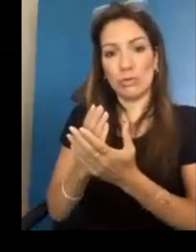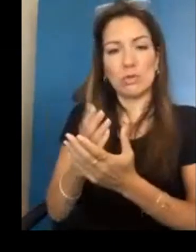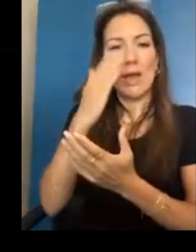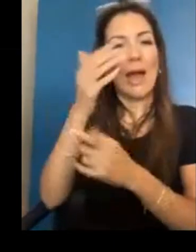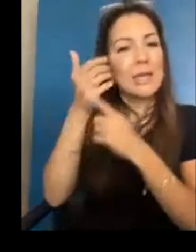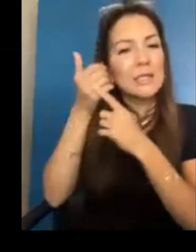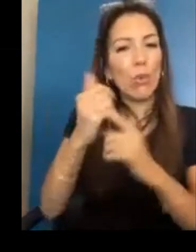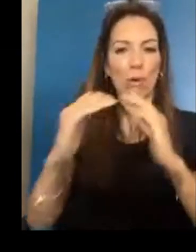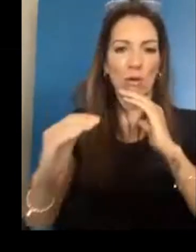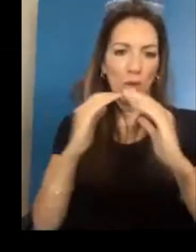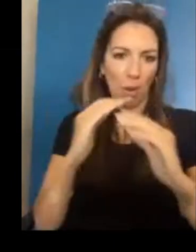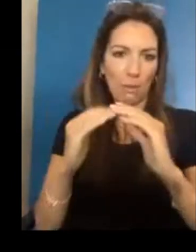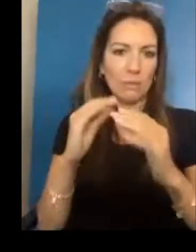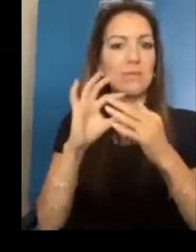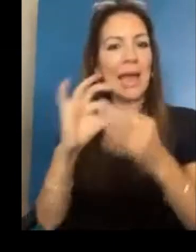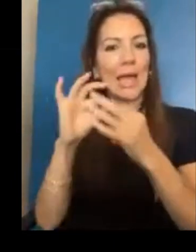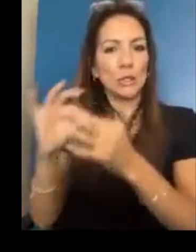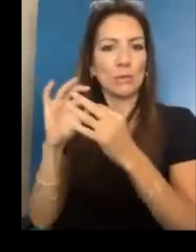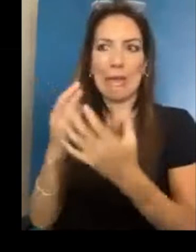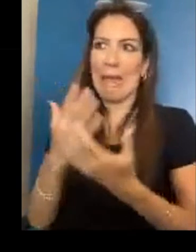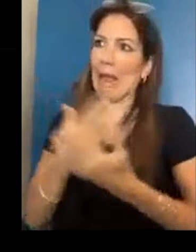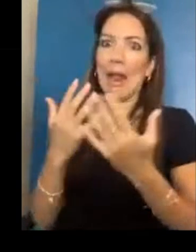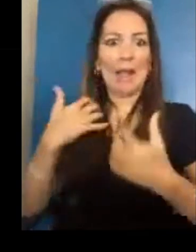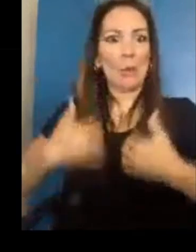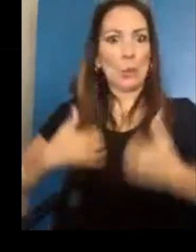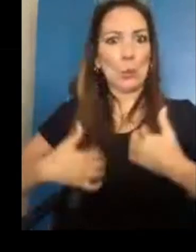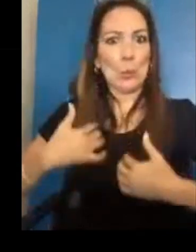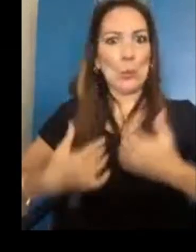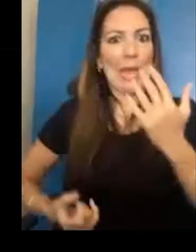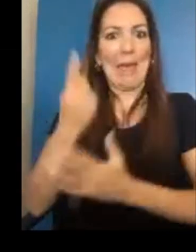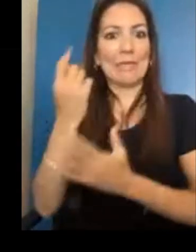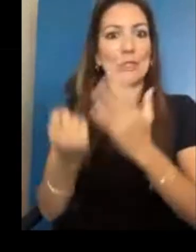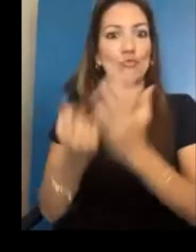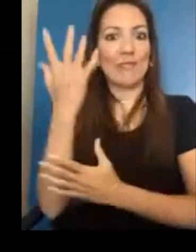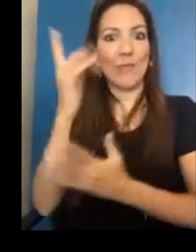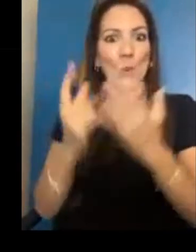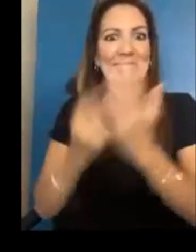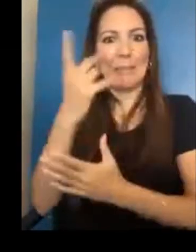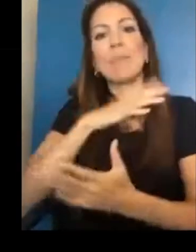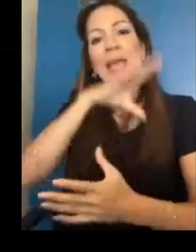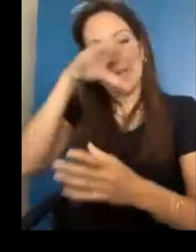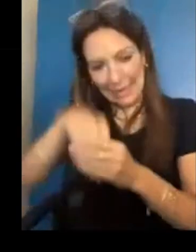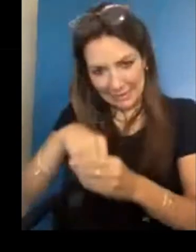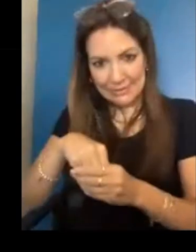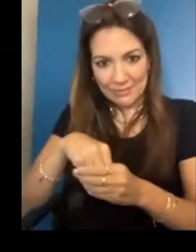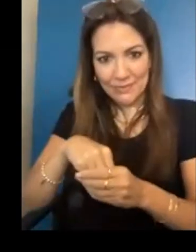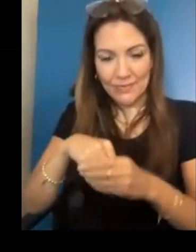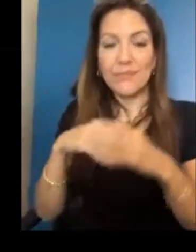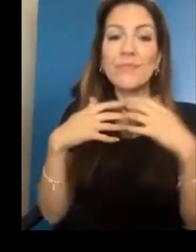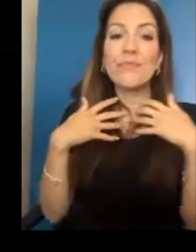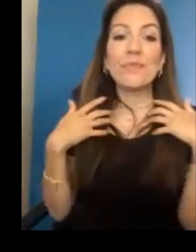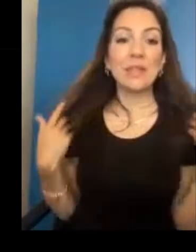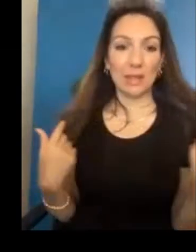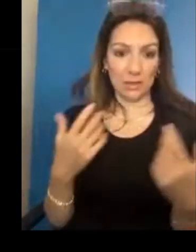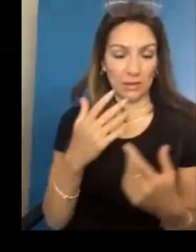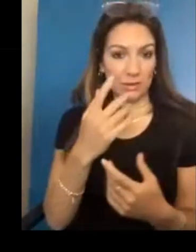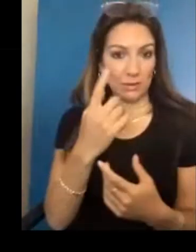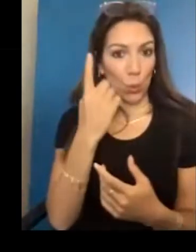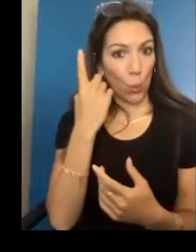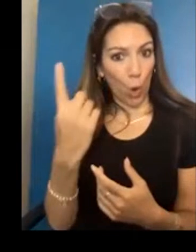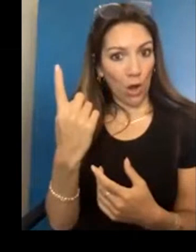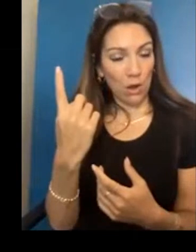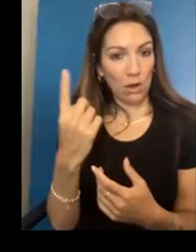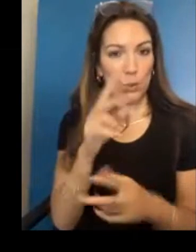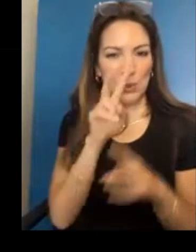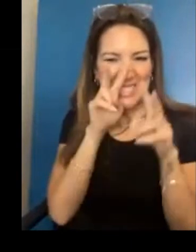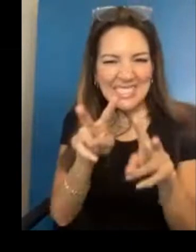and engagement around all the exciting things happening at Springfield and across our other sites as well. And one of those things has been what you can see on